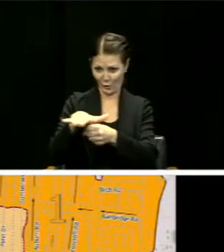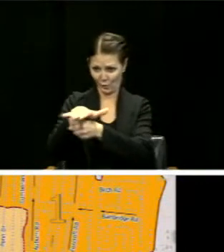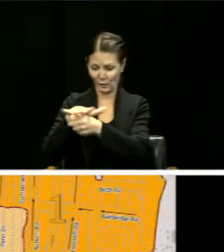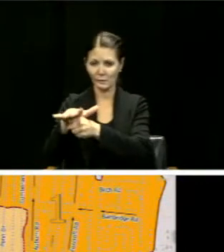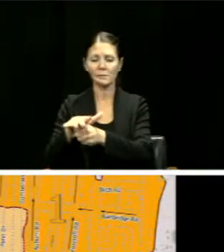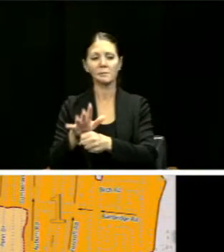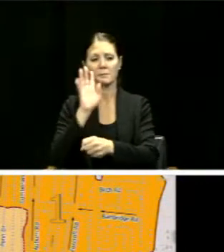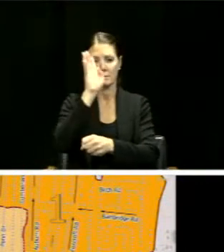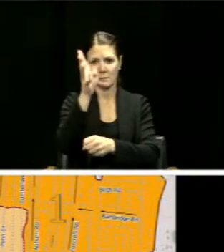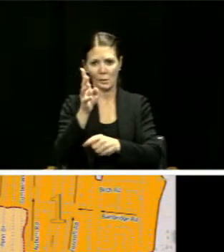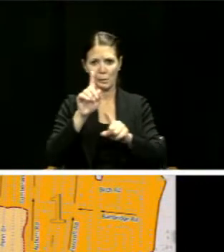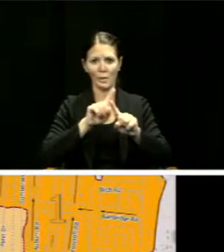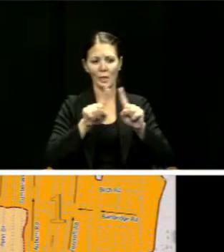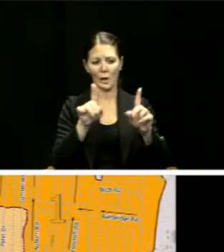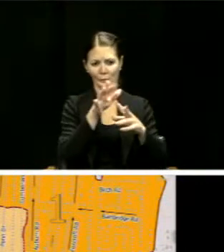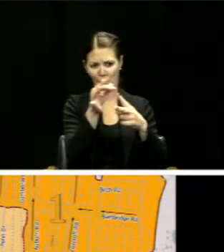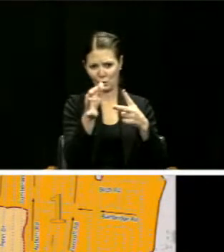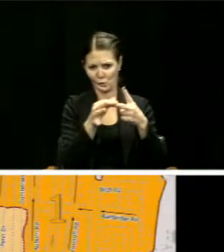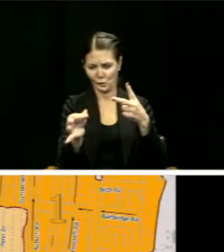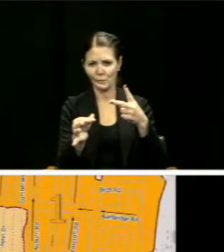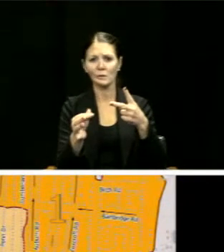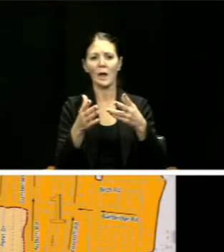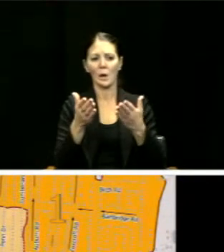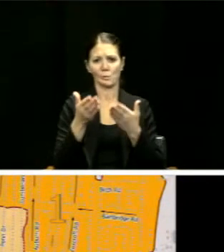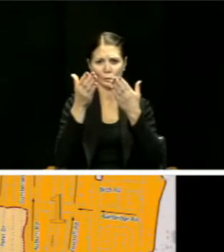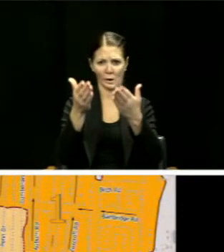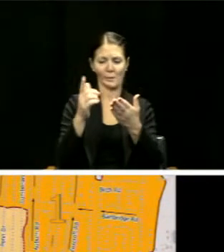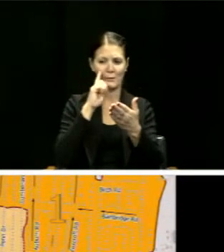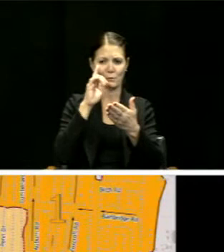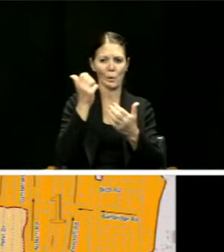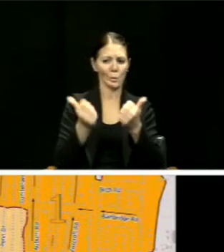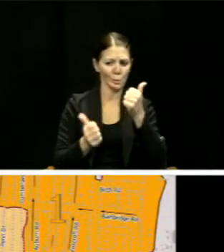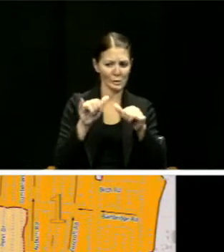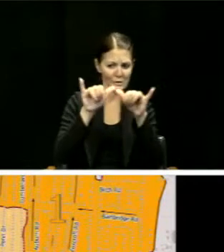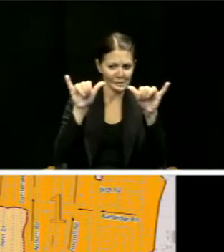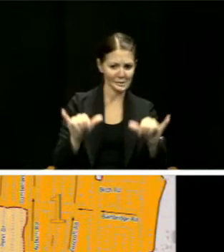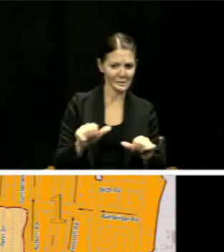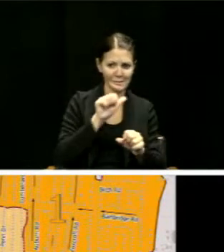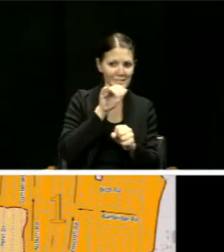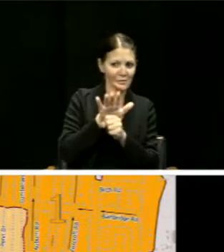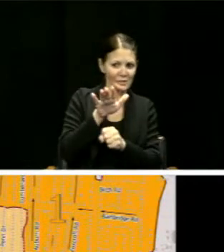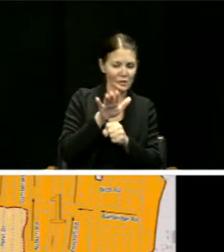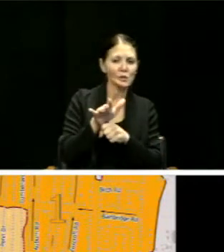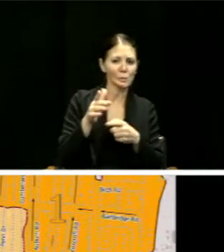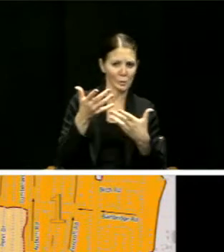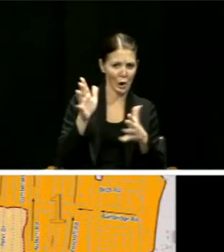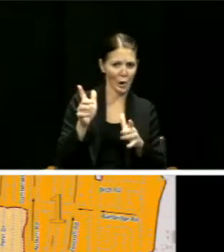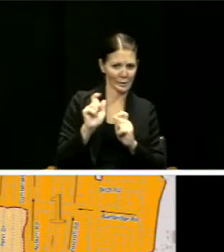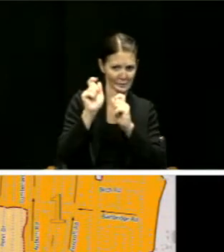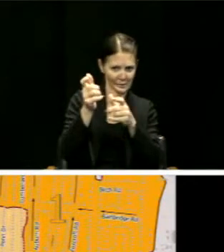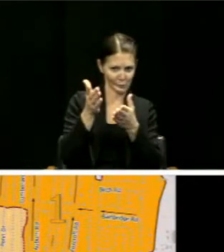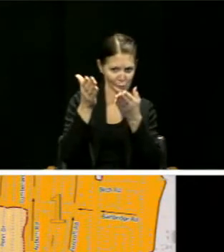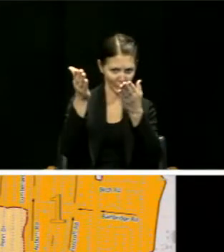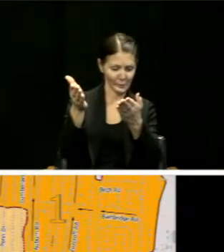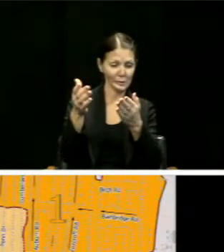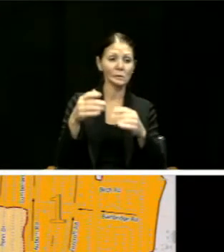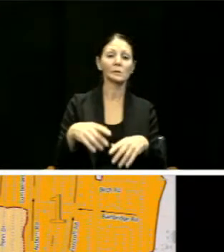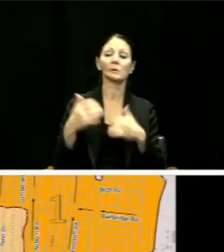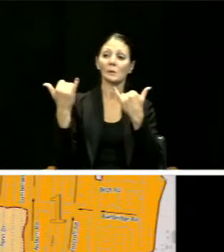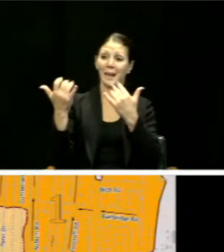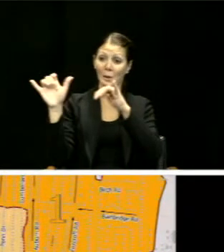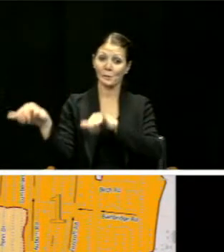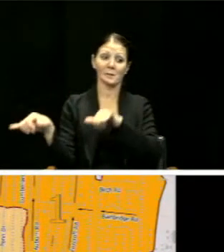with recommendations for those systems that were deficient. And so the same